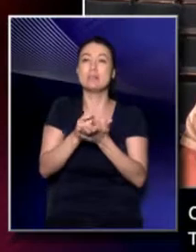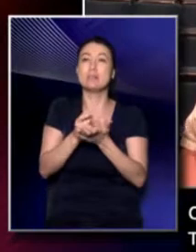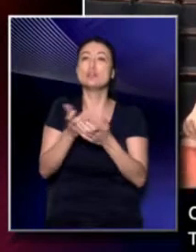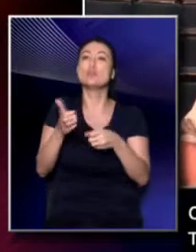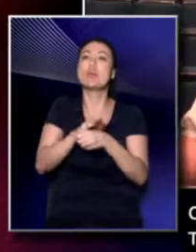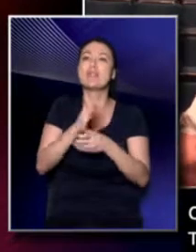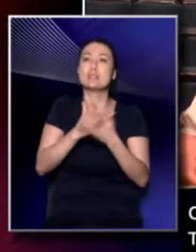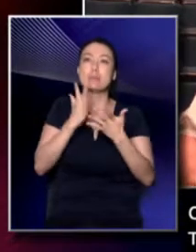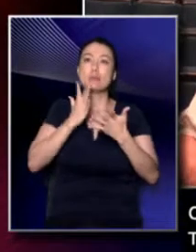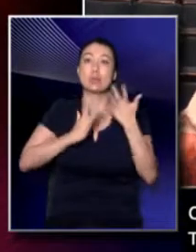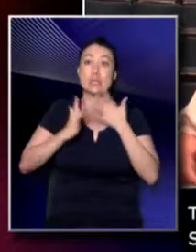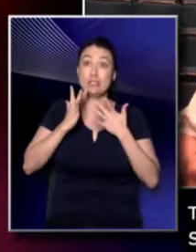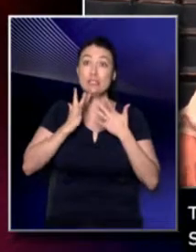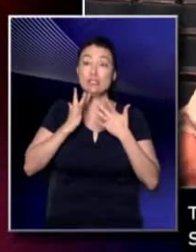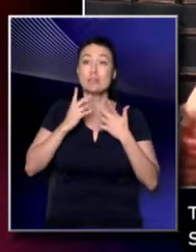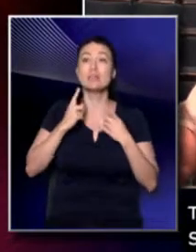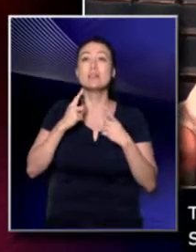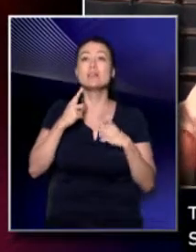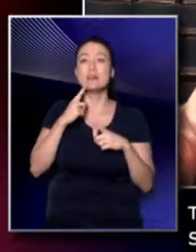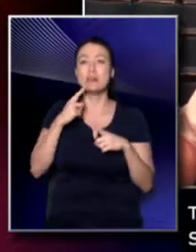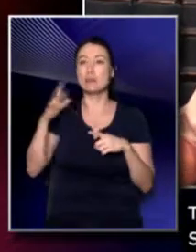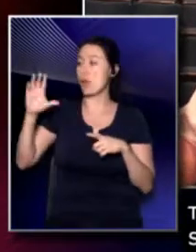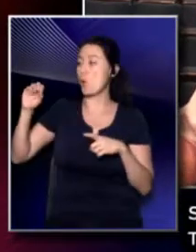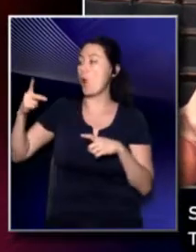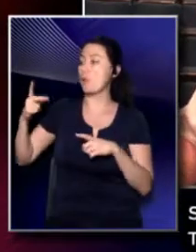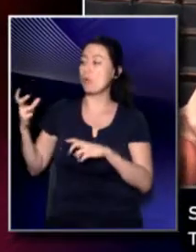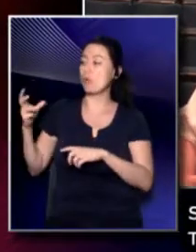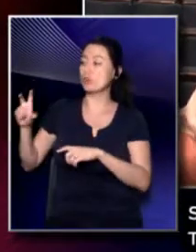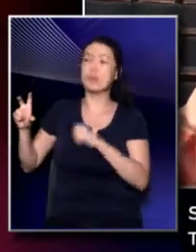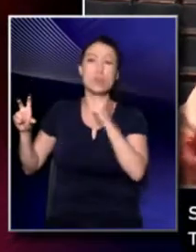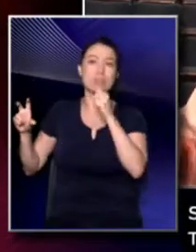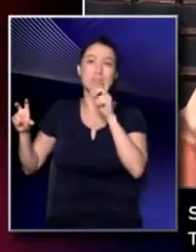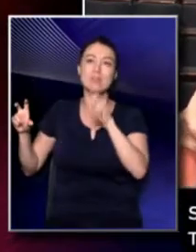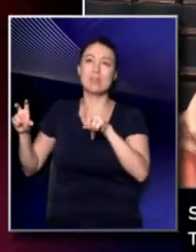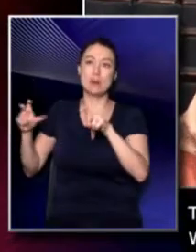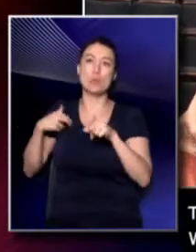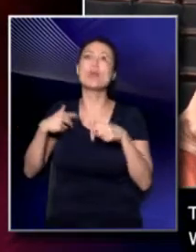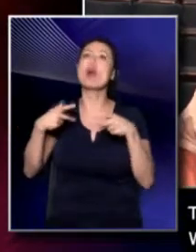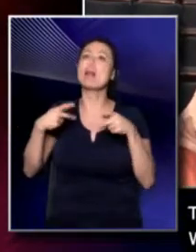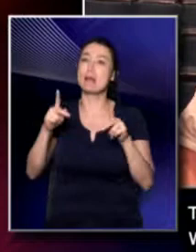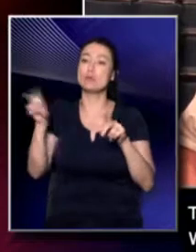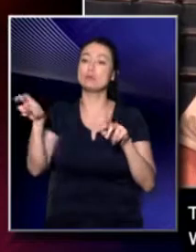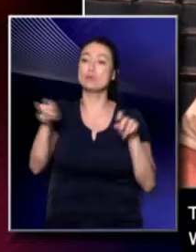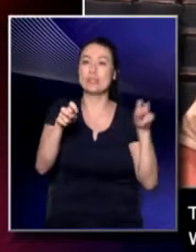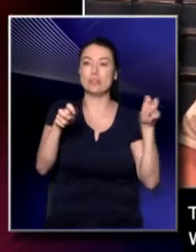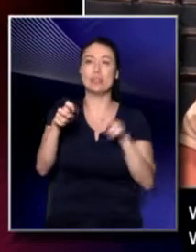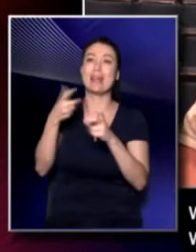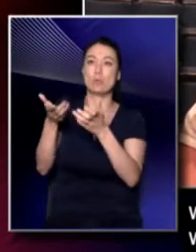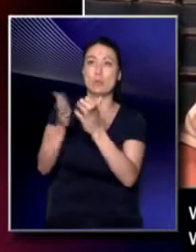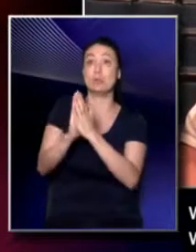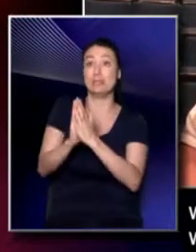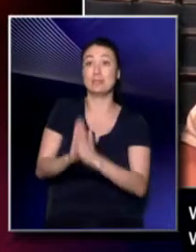there. The cooperative appropriation wasn't needed for that purpose. We are allowed to make those transfers and requests.